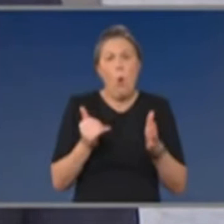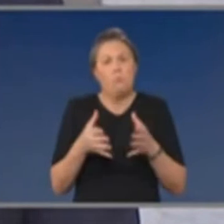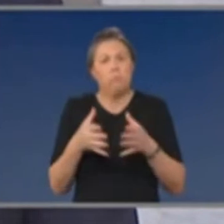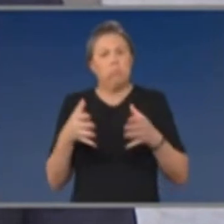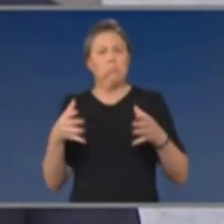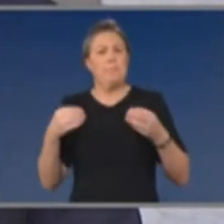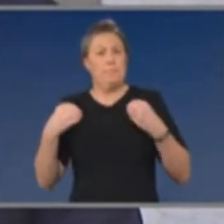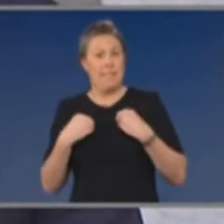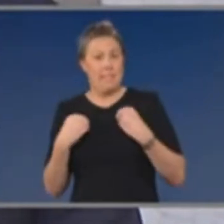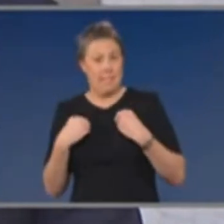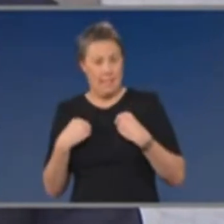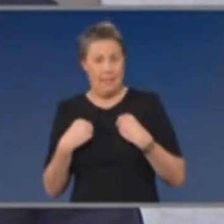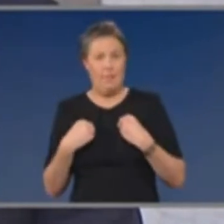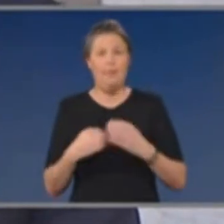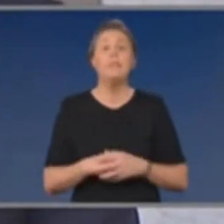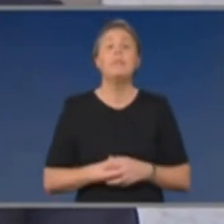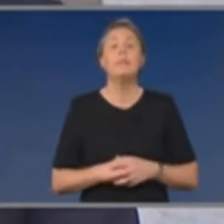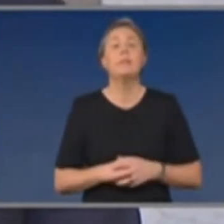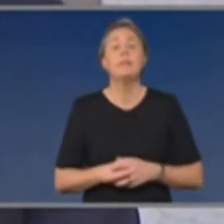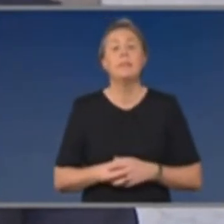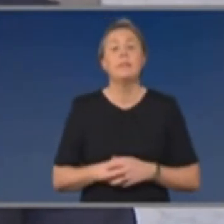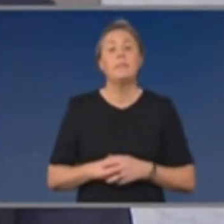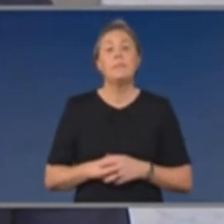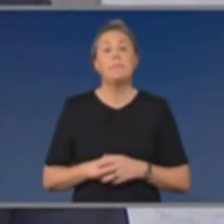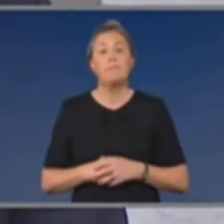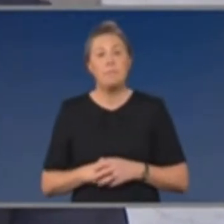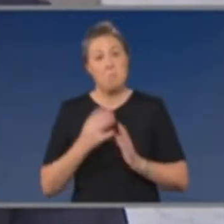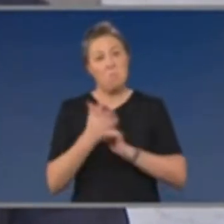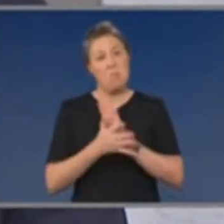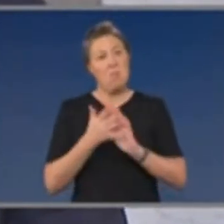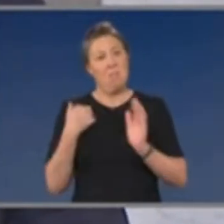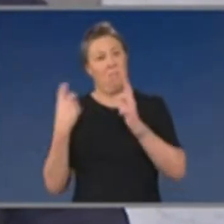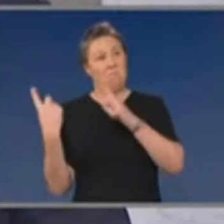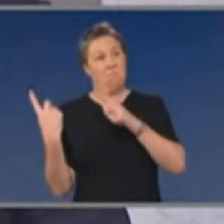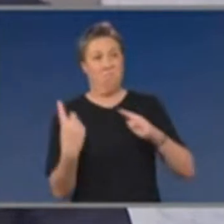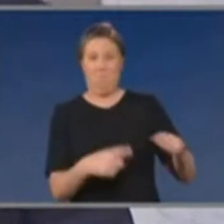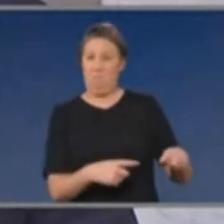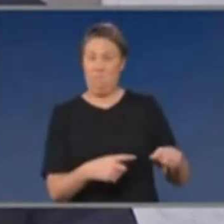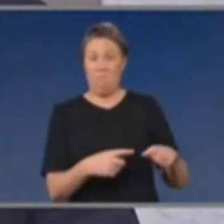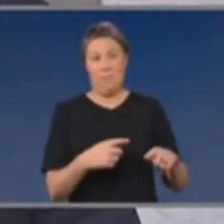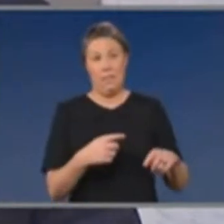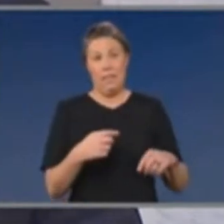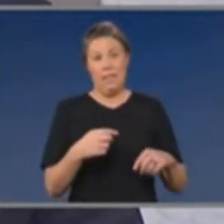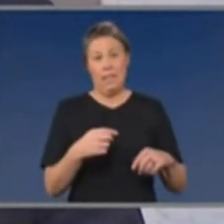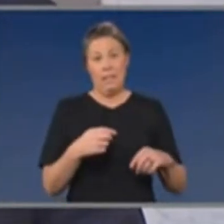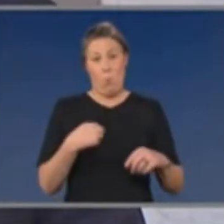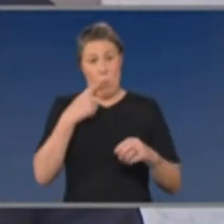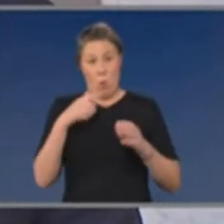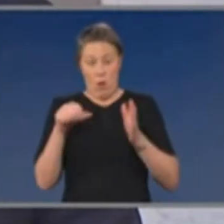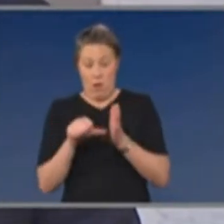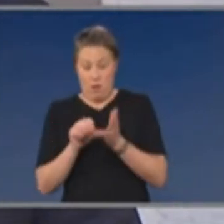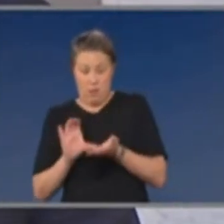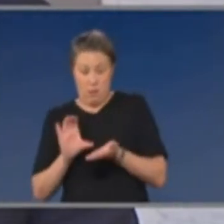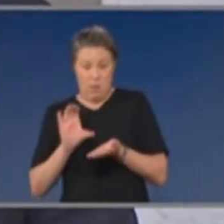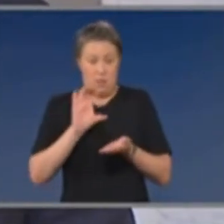between now and the end of March. Now, that provides for a wage subsidy of up to $7,000, half of their wage,